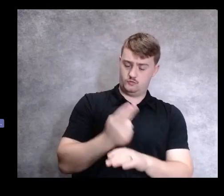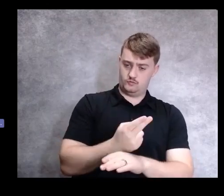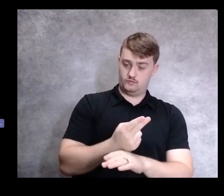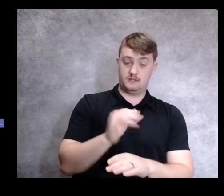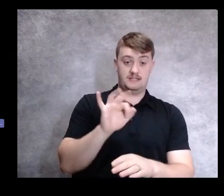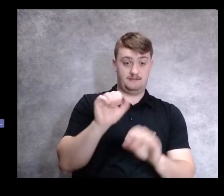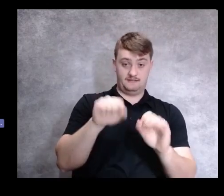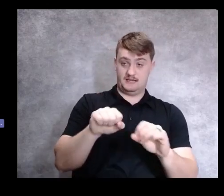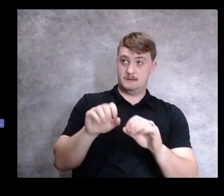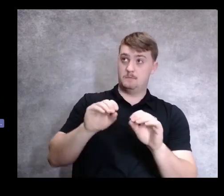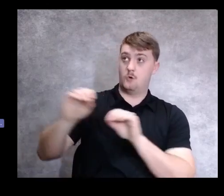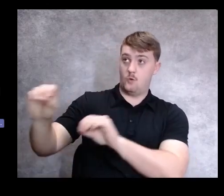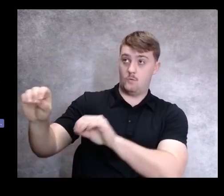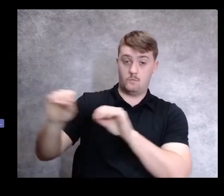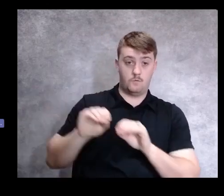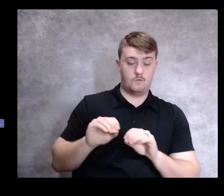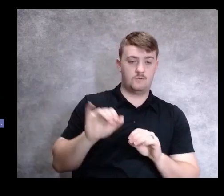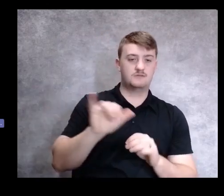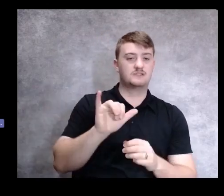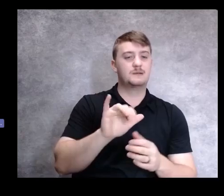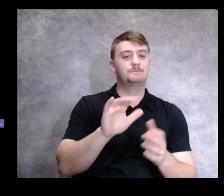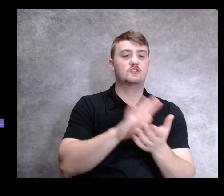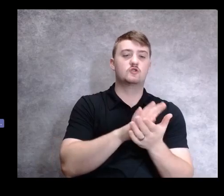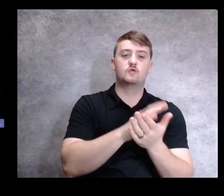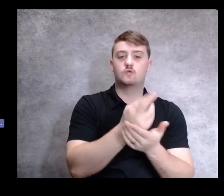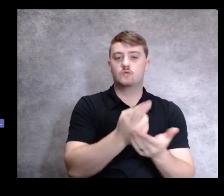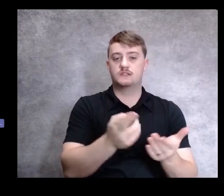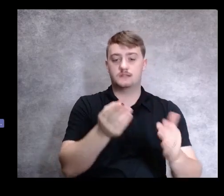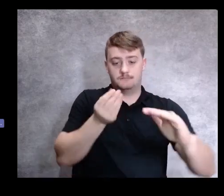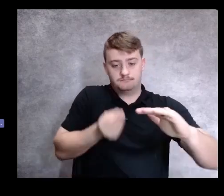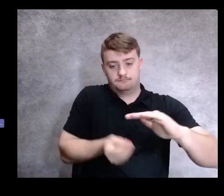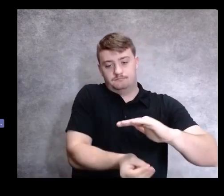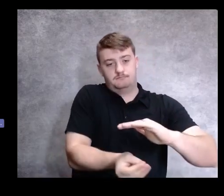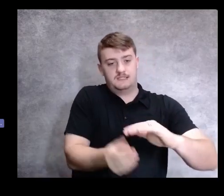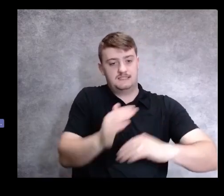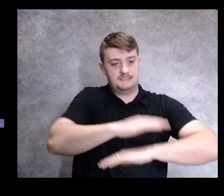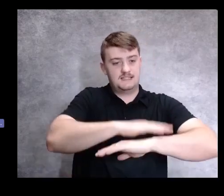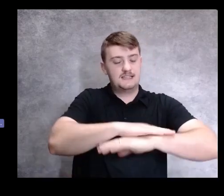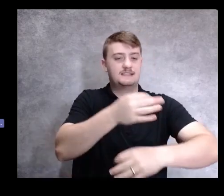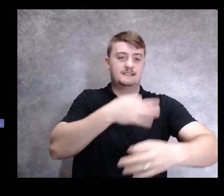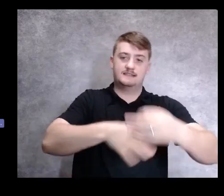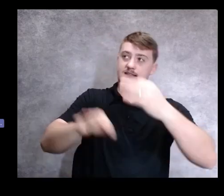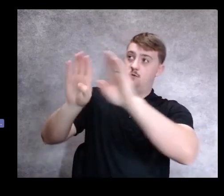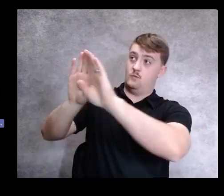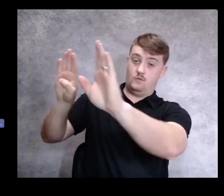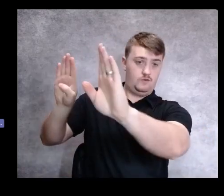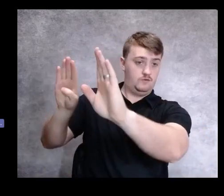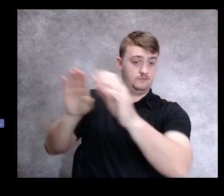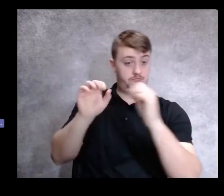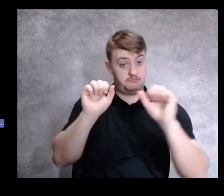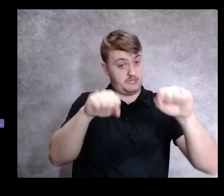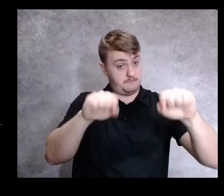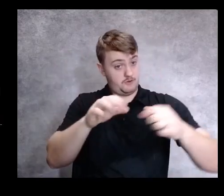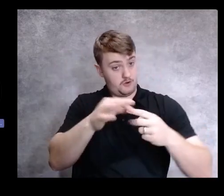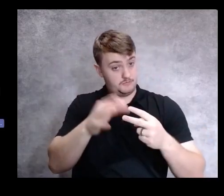portable option, such as having an academic resource inside a student's desk instead of on the wall, can be an